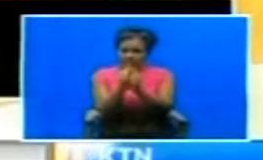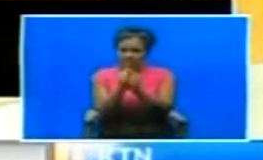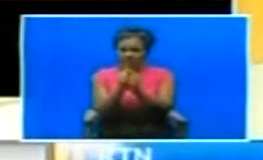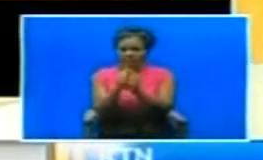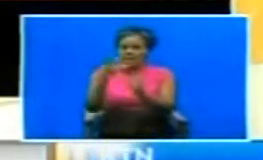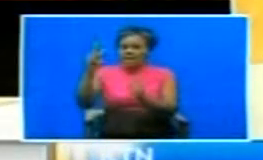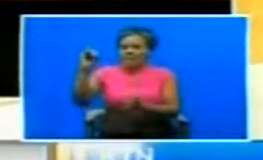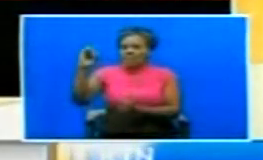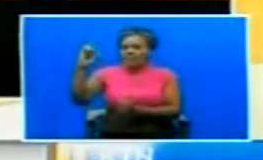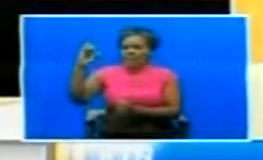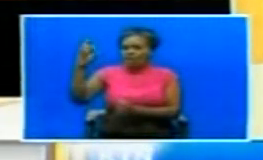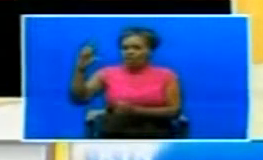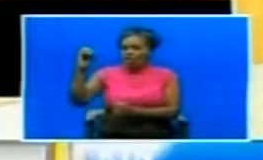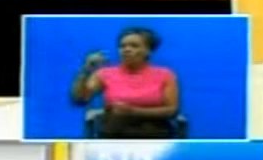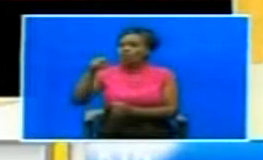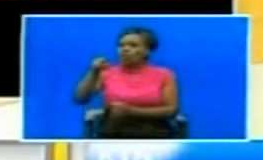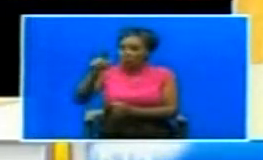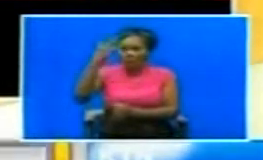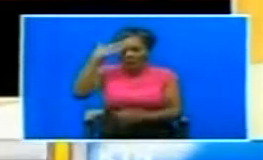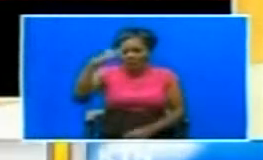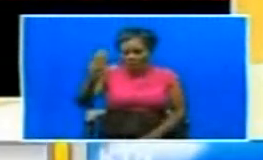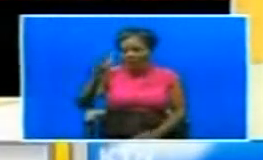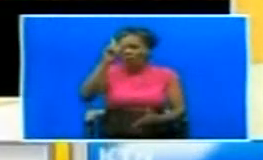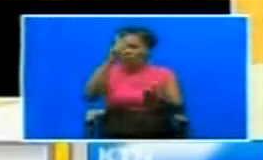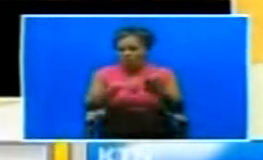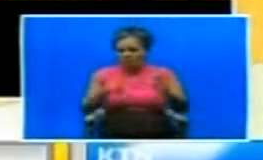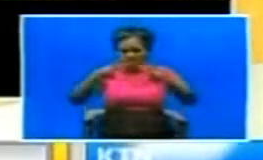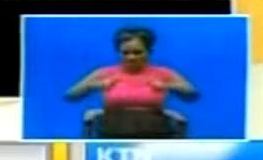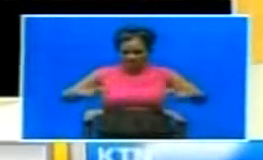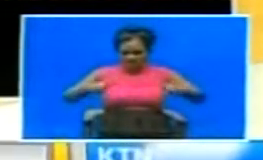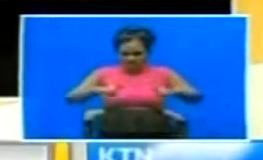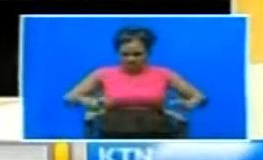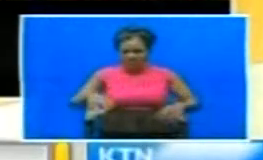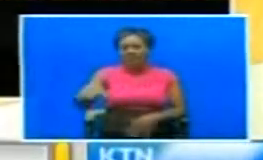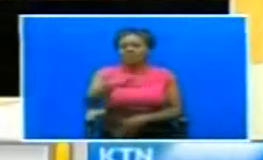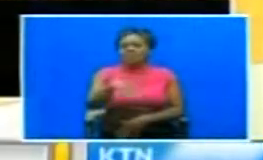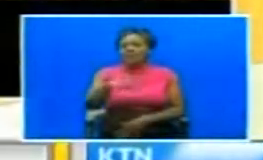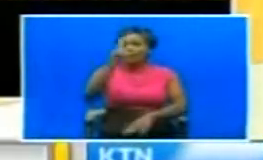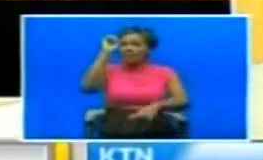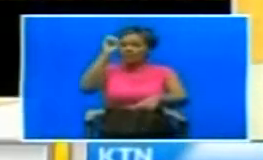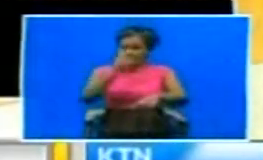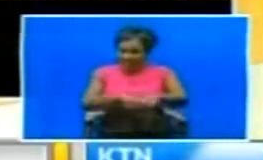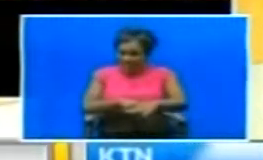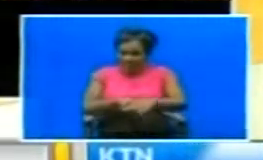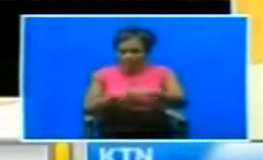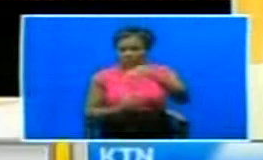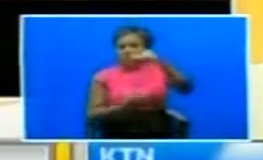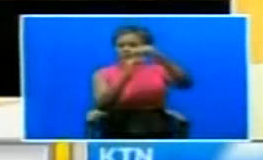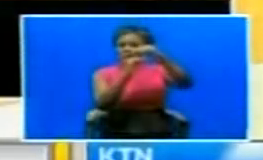is 10, it means that you have to be aware about investigating the environment. But the moment you're hitting your